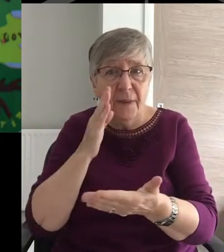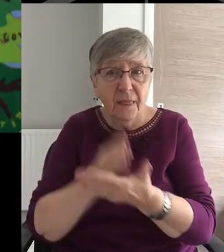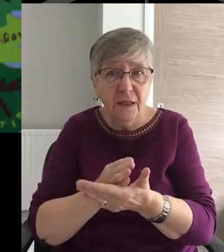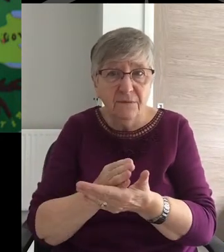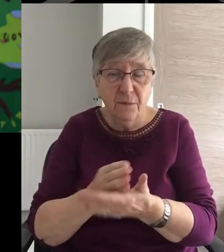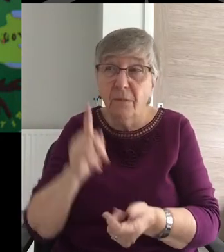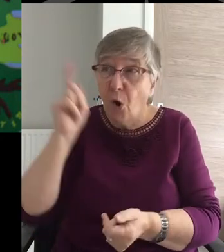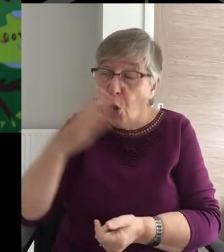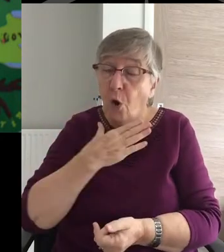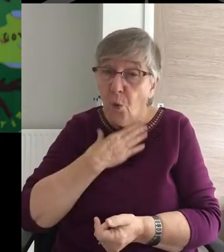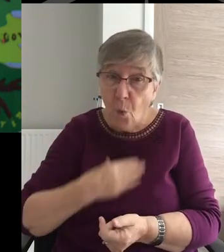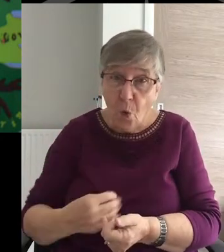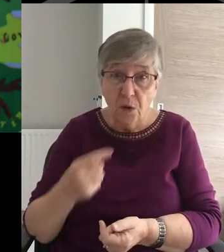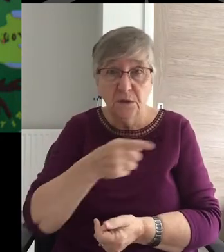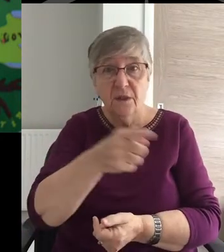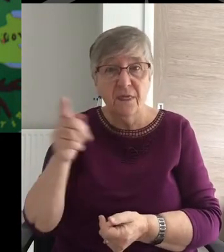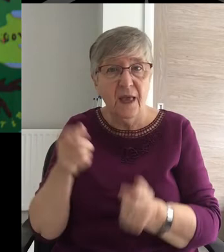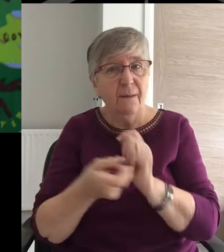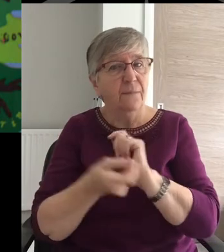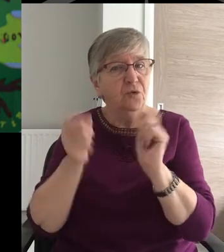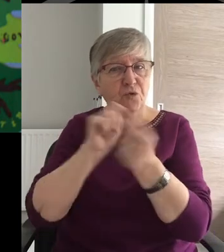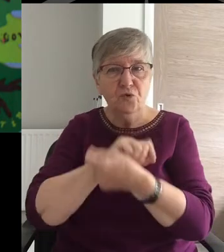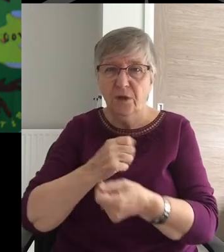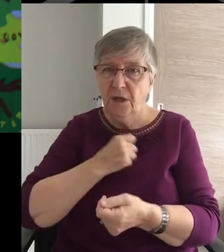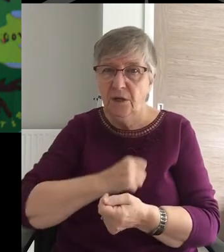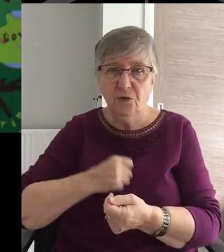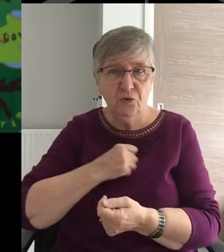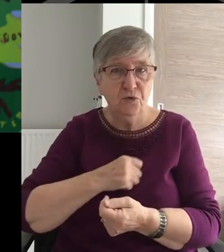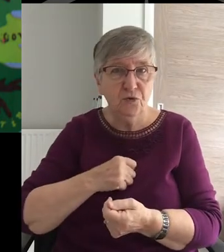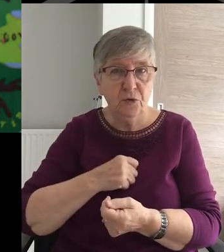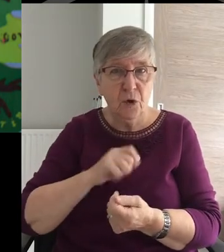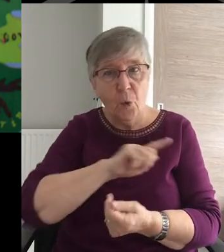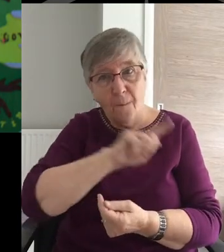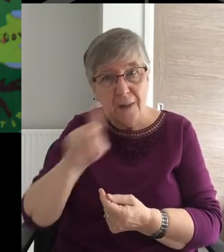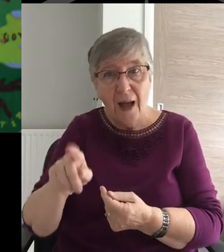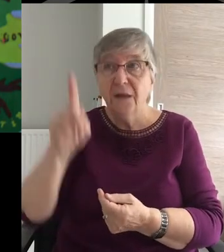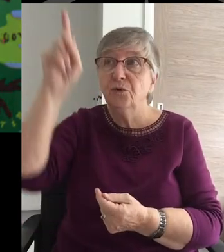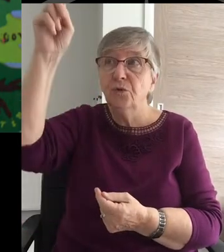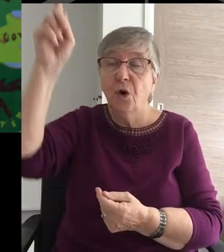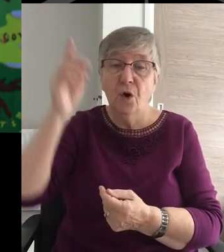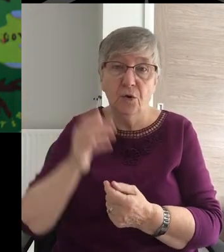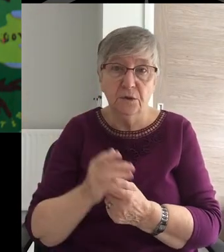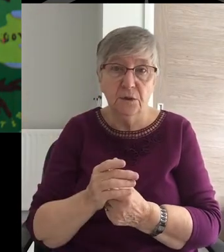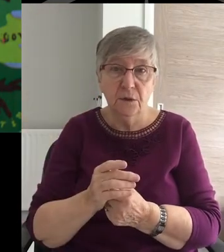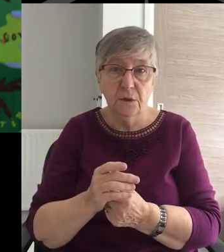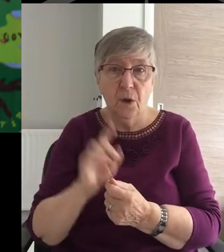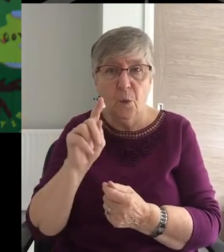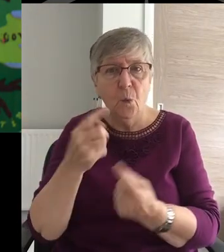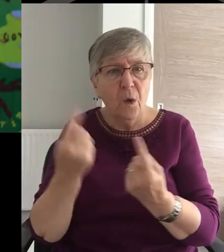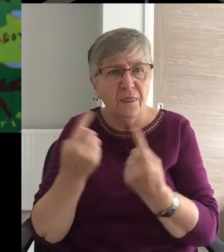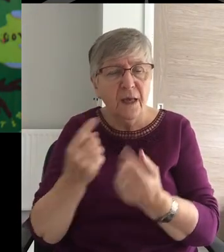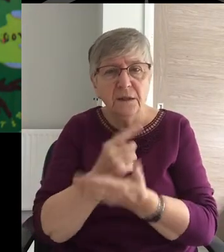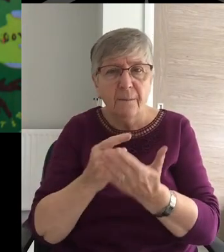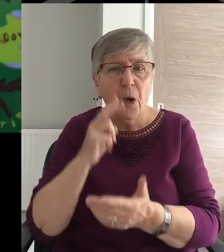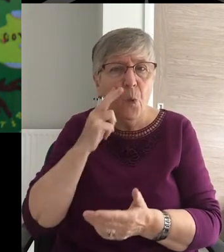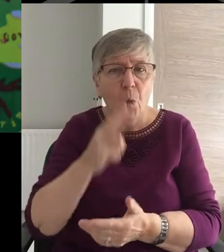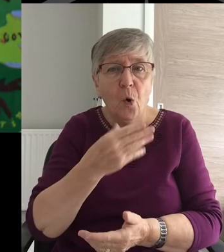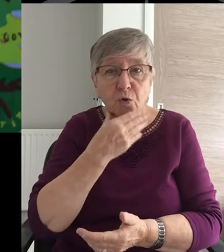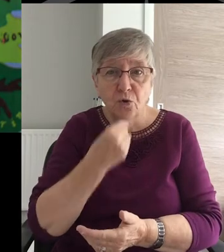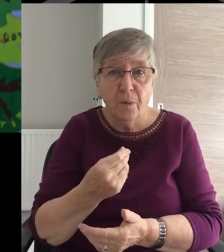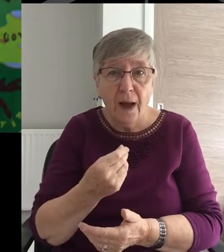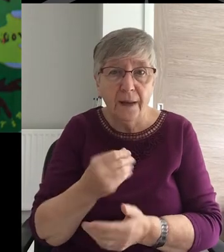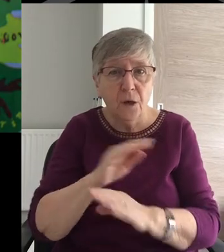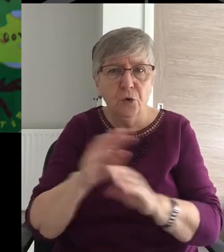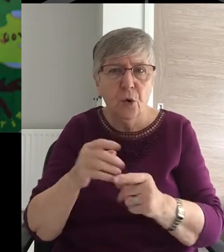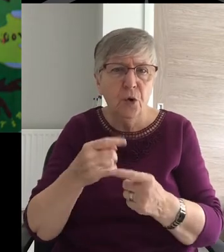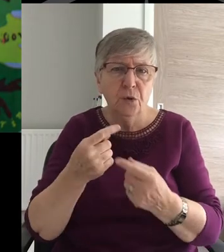them to repent and turn to him. And see, one of the things about the watchman is that he's not just passing